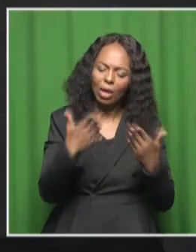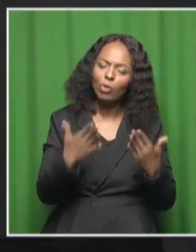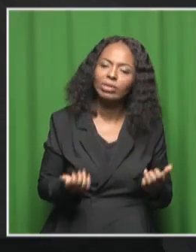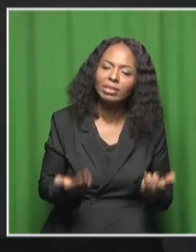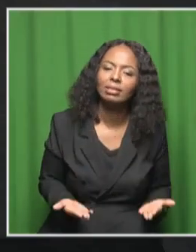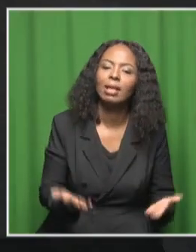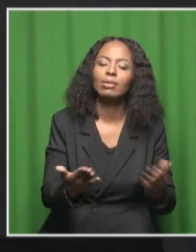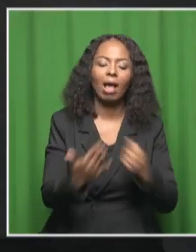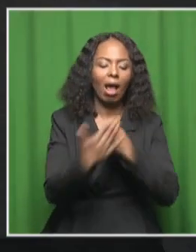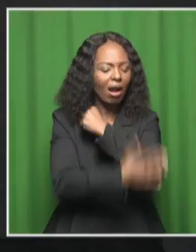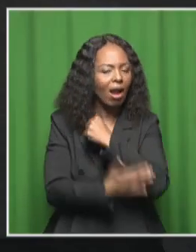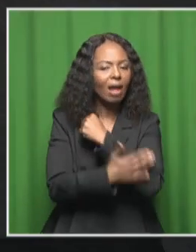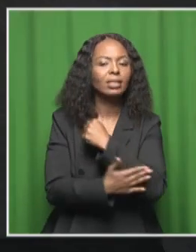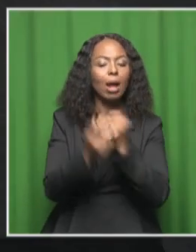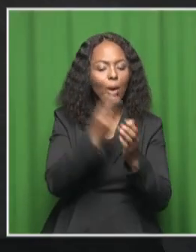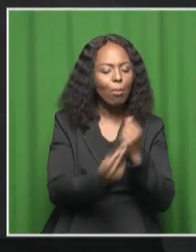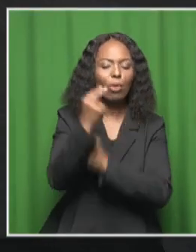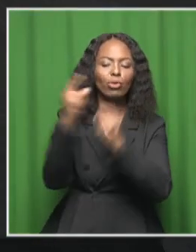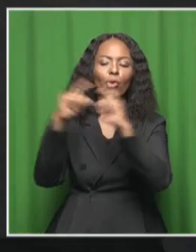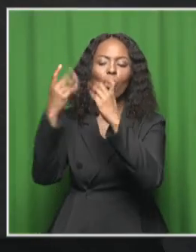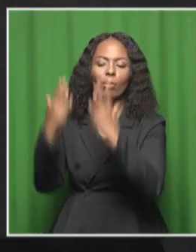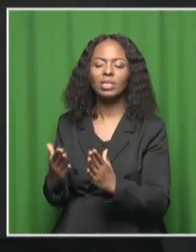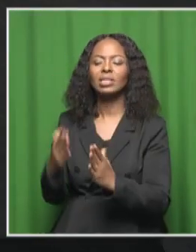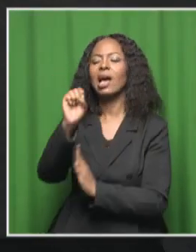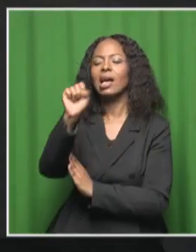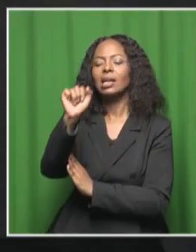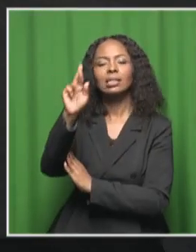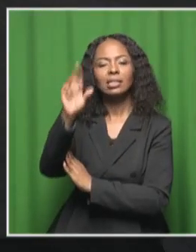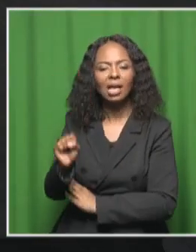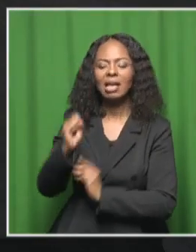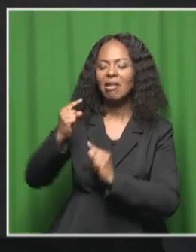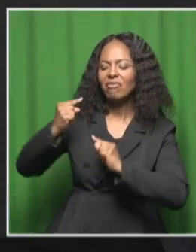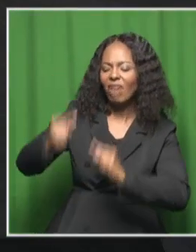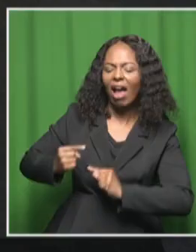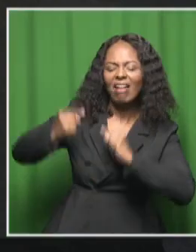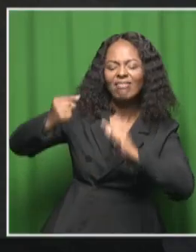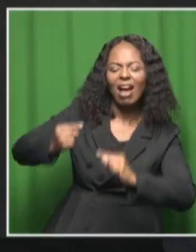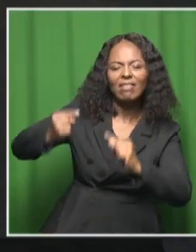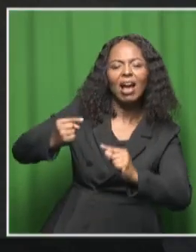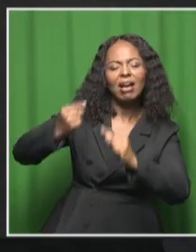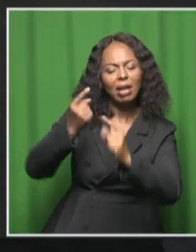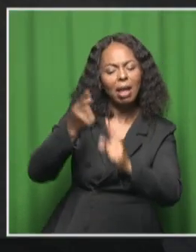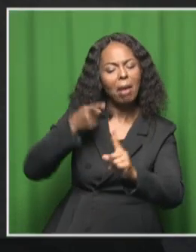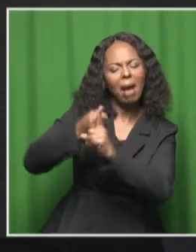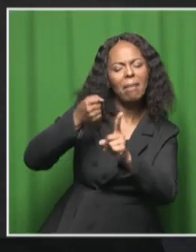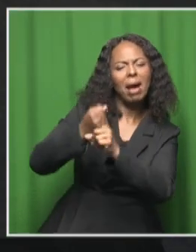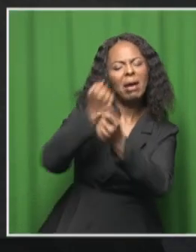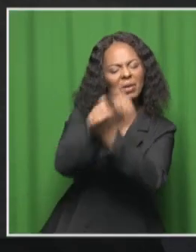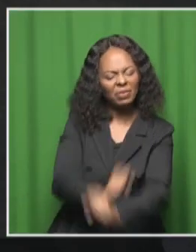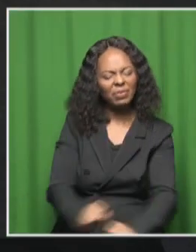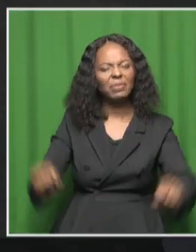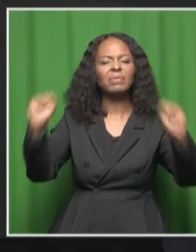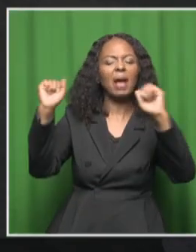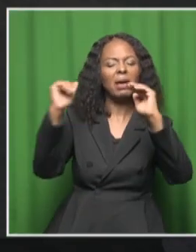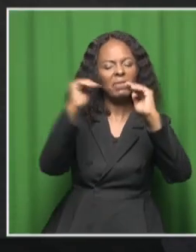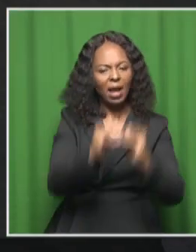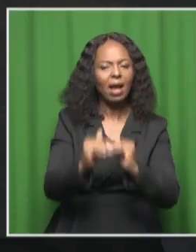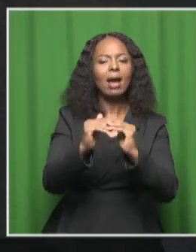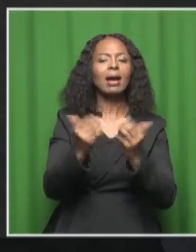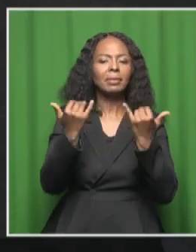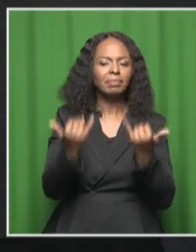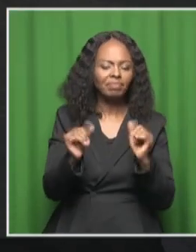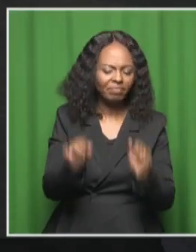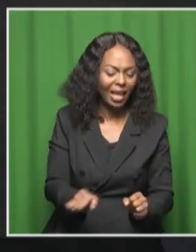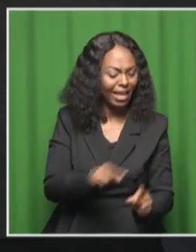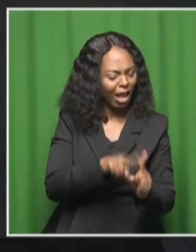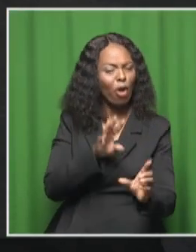country, both as a commissioner in SARS, for the struggle, the freedom that we enjoy. He was also part of those who contributed. We